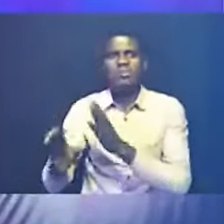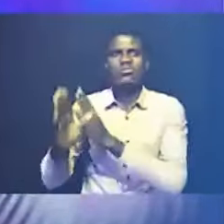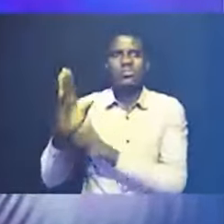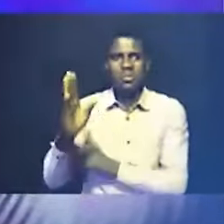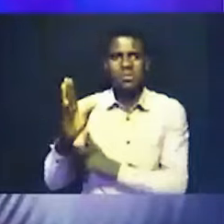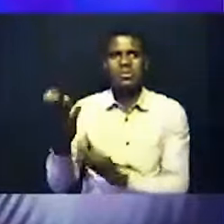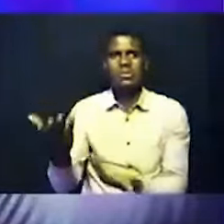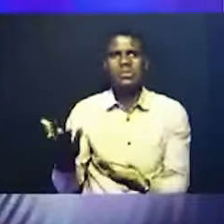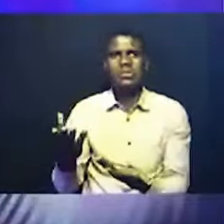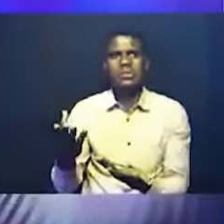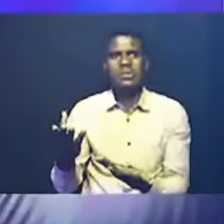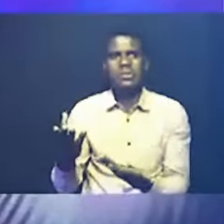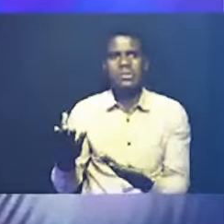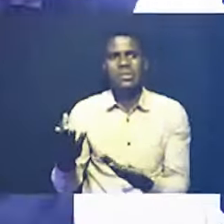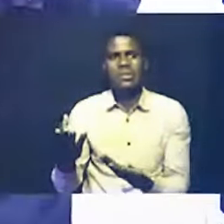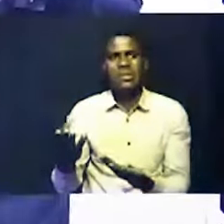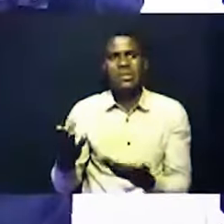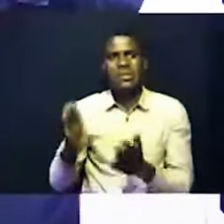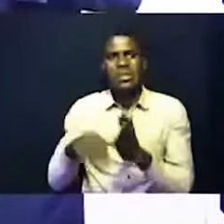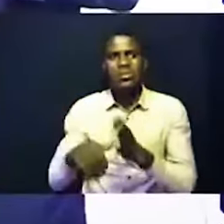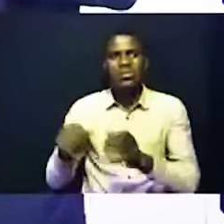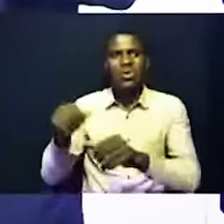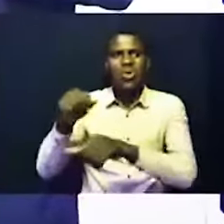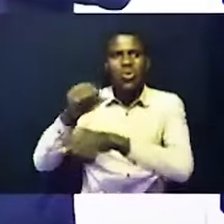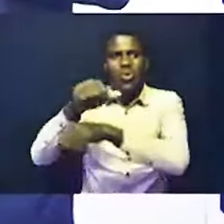conceived now